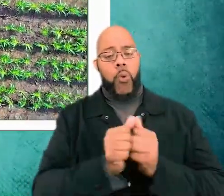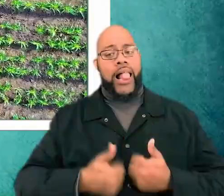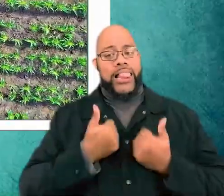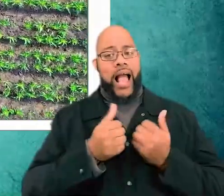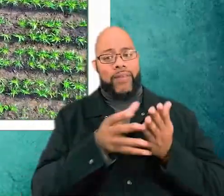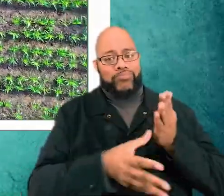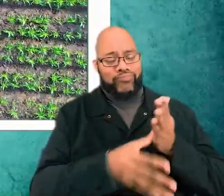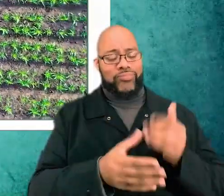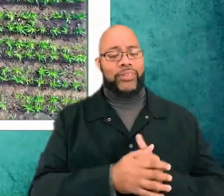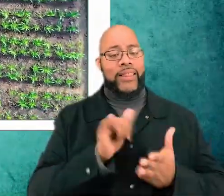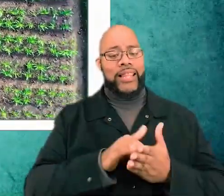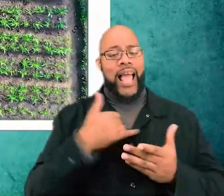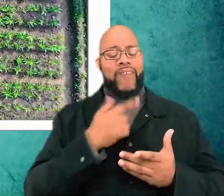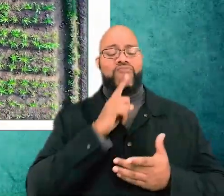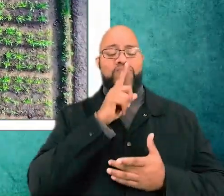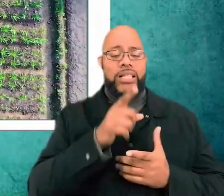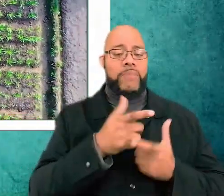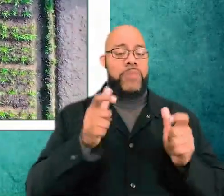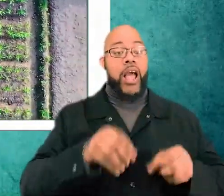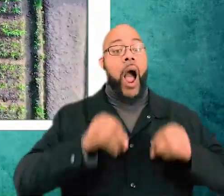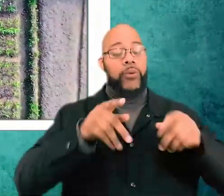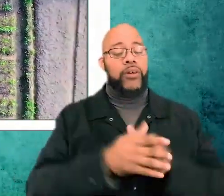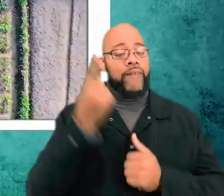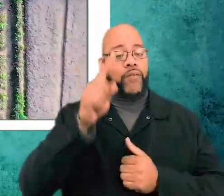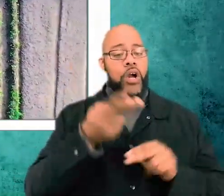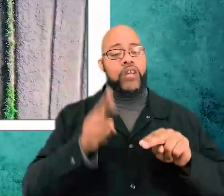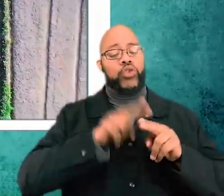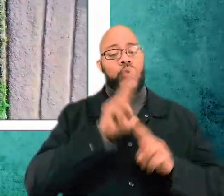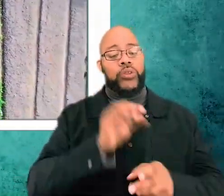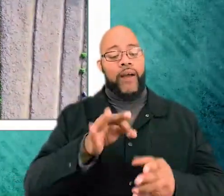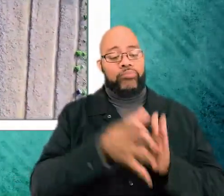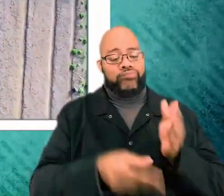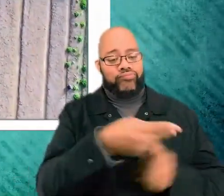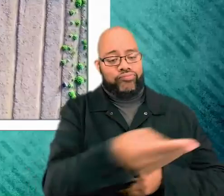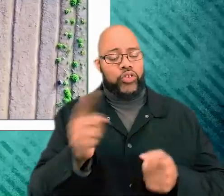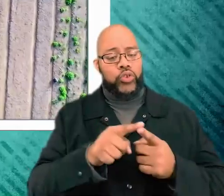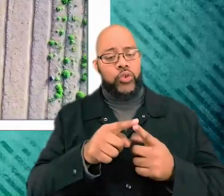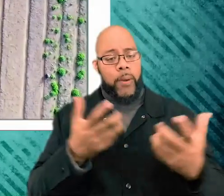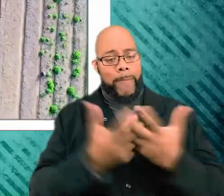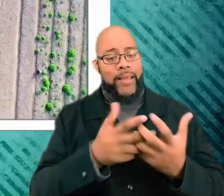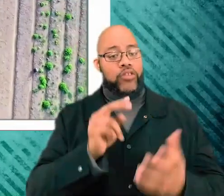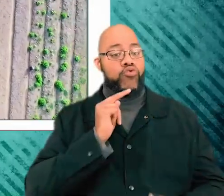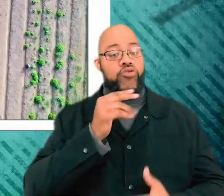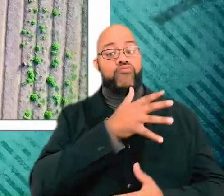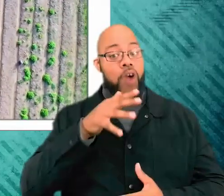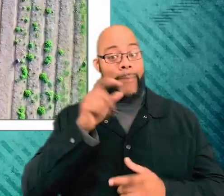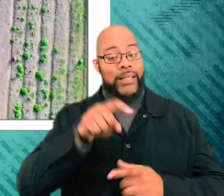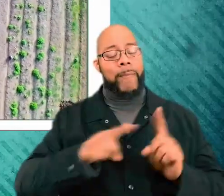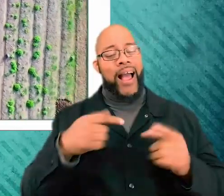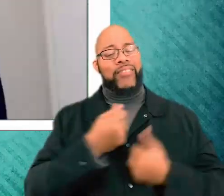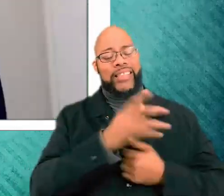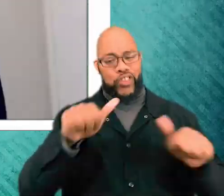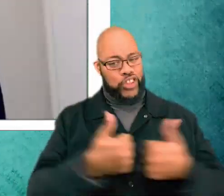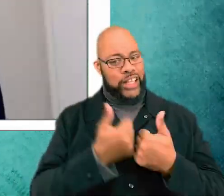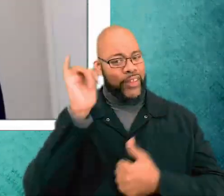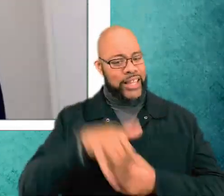manure. So there is a substantial opportunity for increased use of manure to meet crop nutrient needs. However, there are several challenges